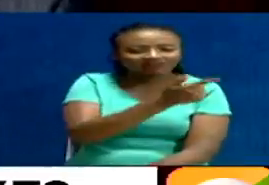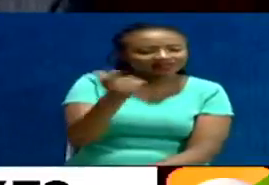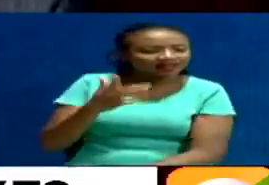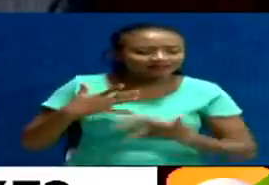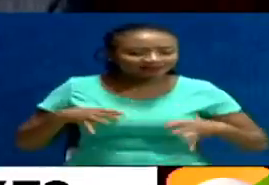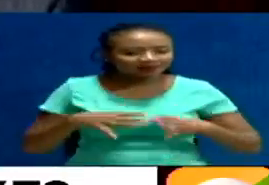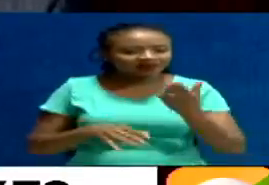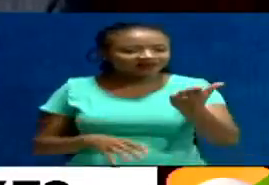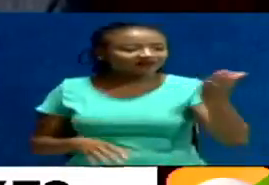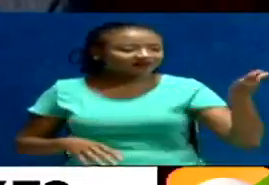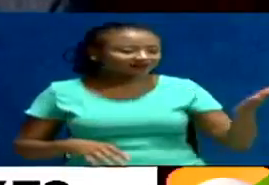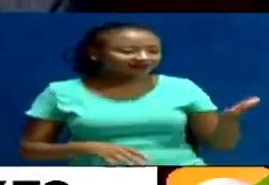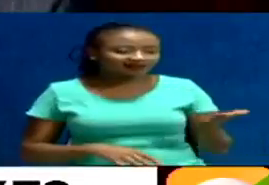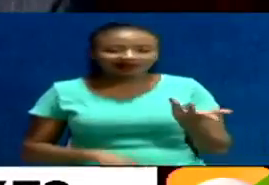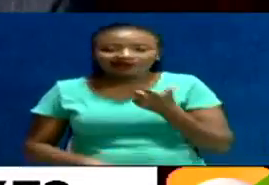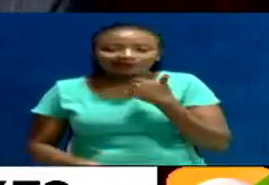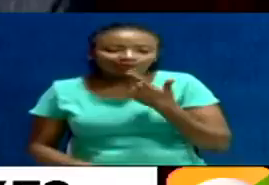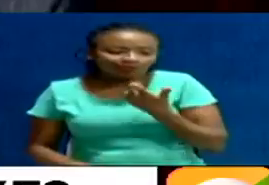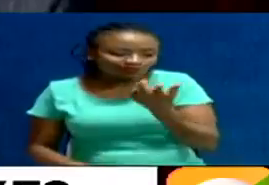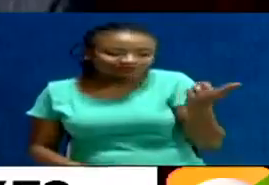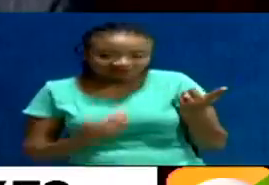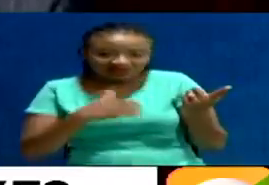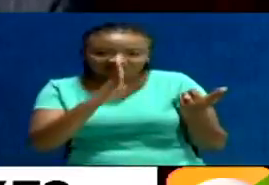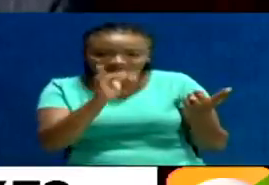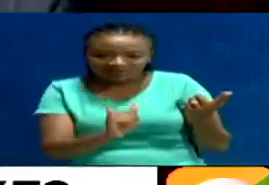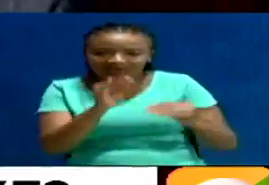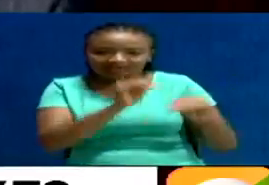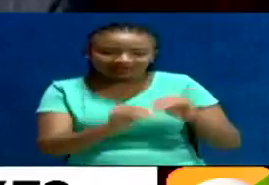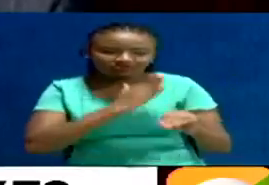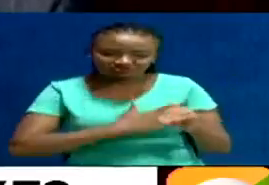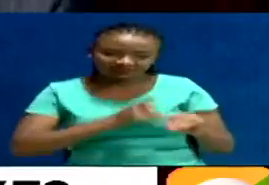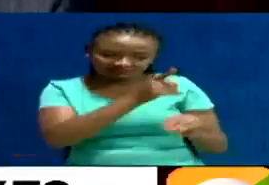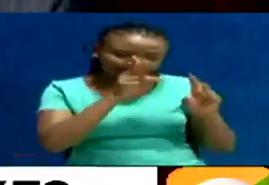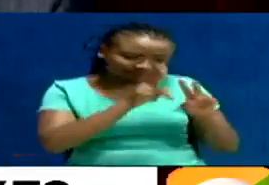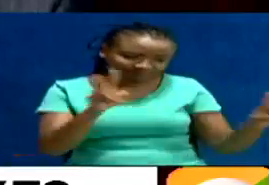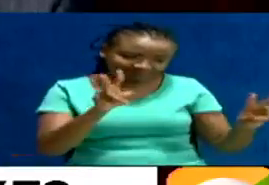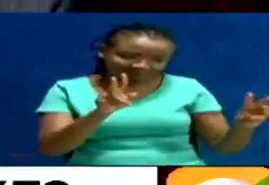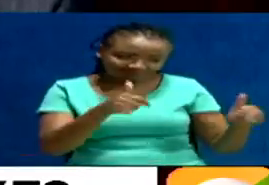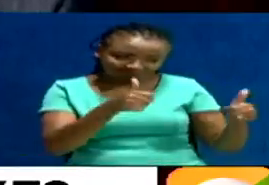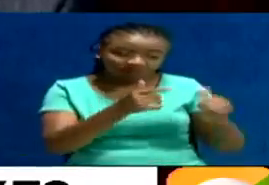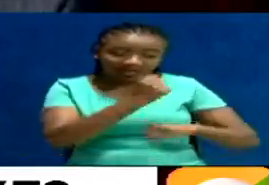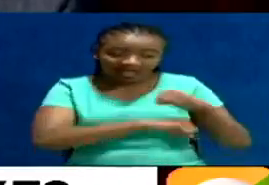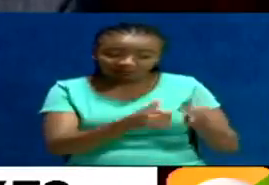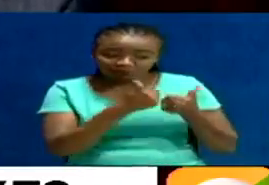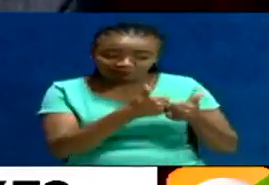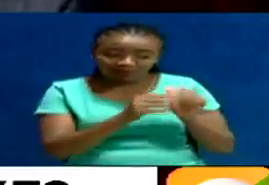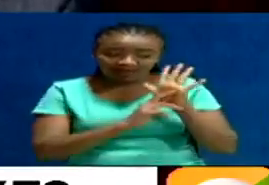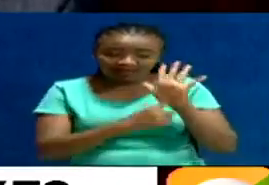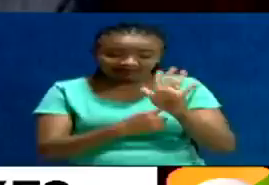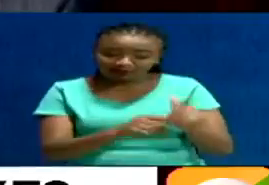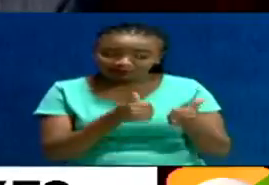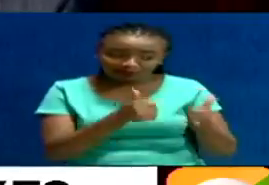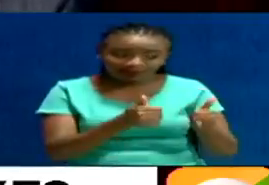in areas where currently there are by-elections to observe peace and model good example of